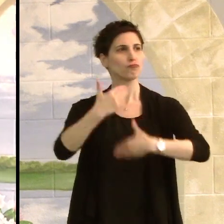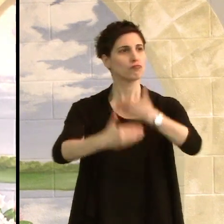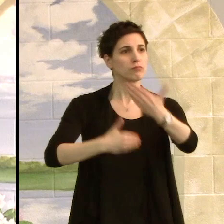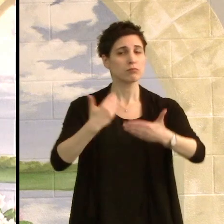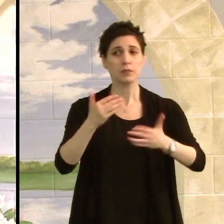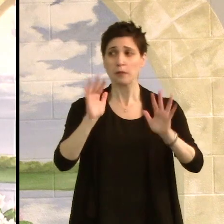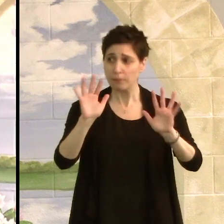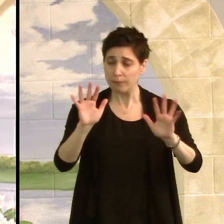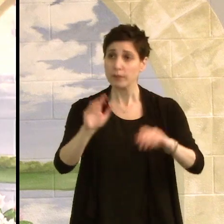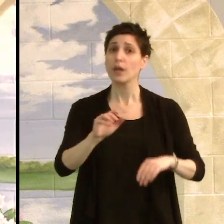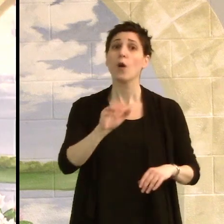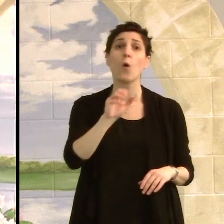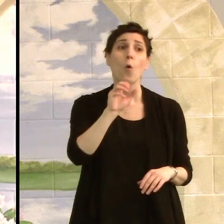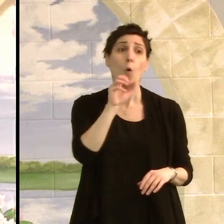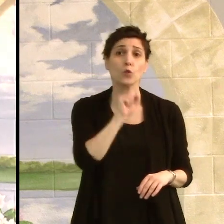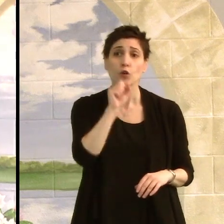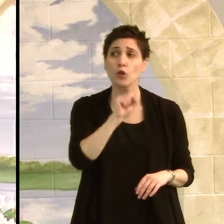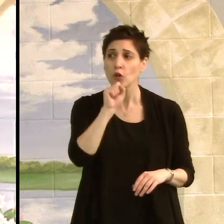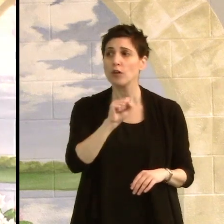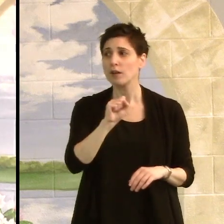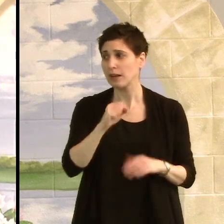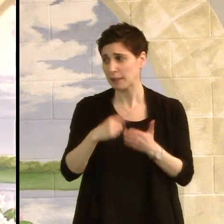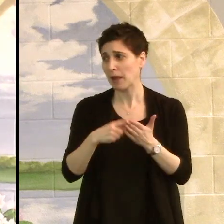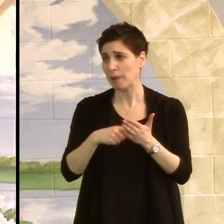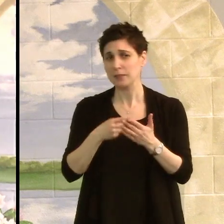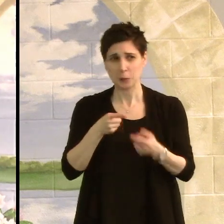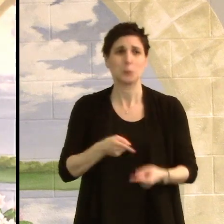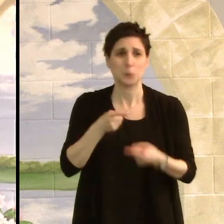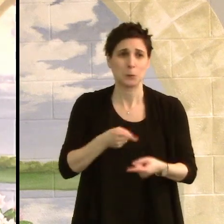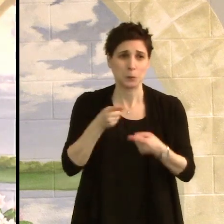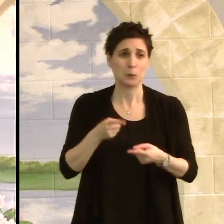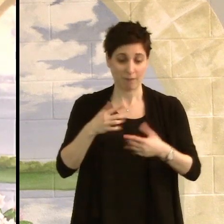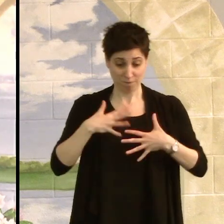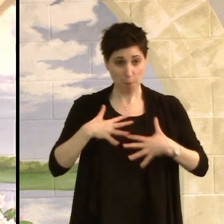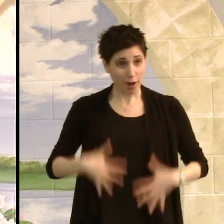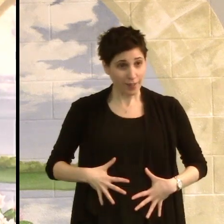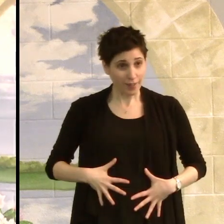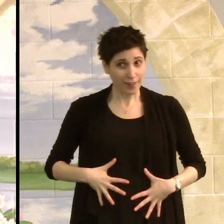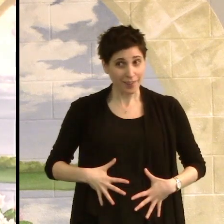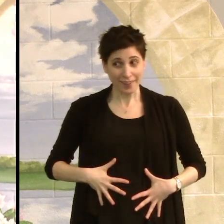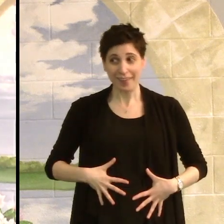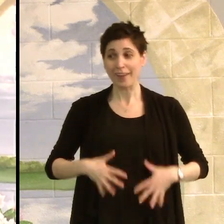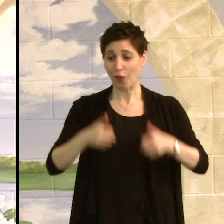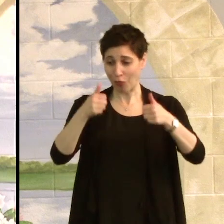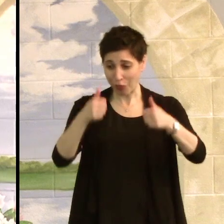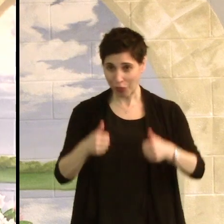Getting old can present many challenges for physical as well as mental health.